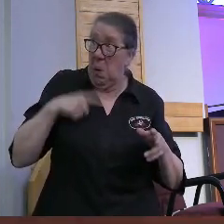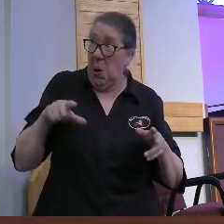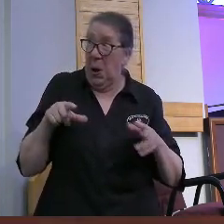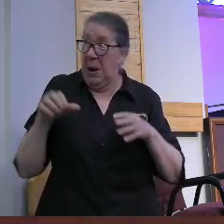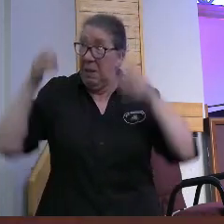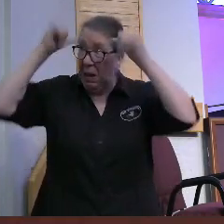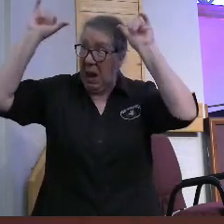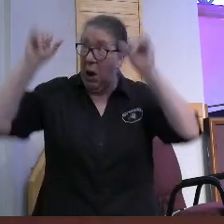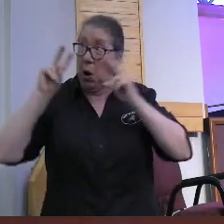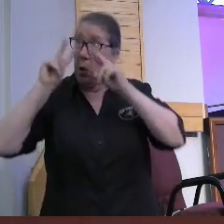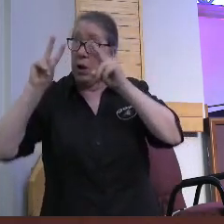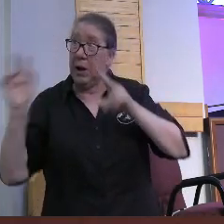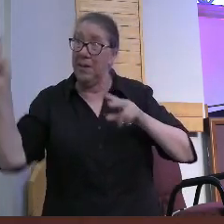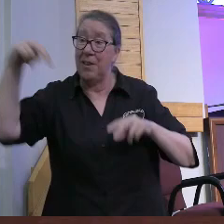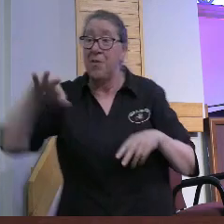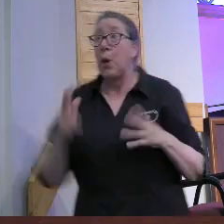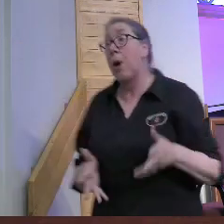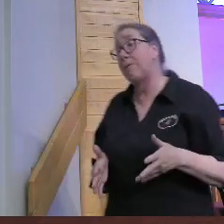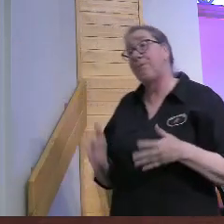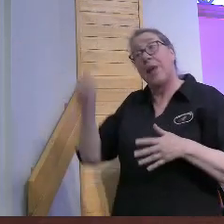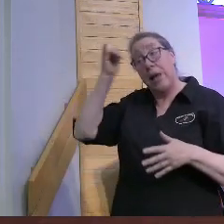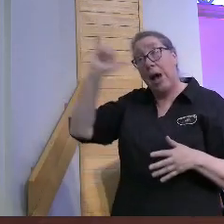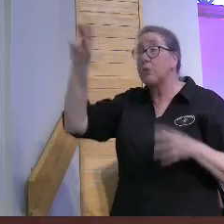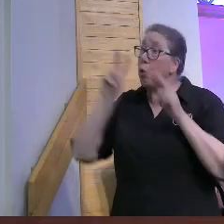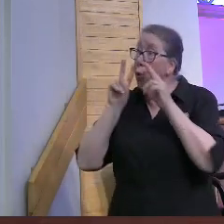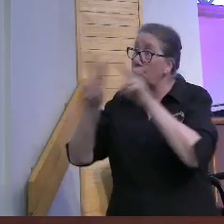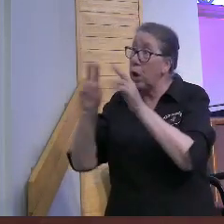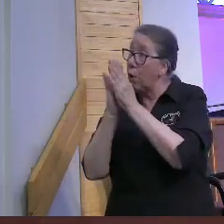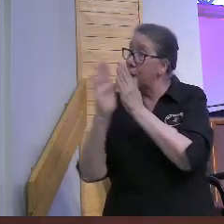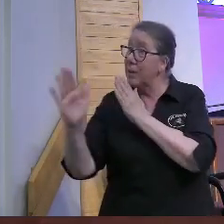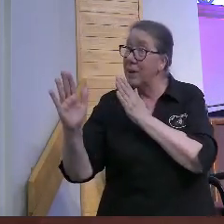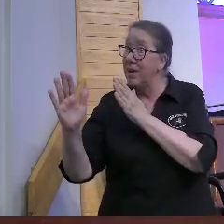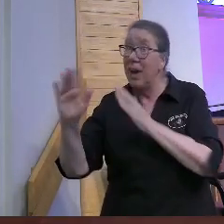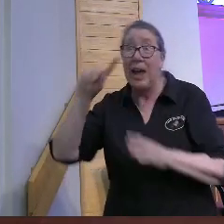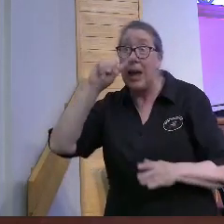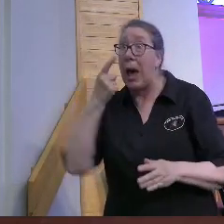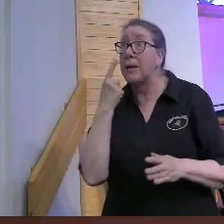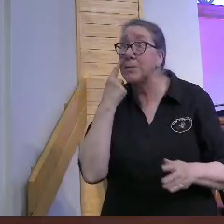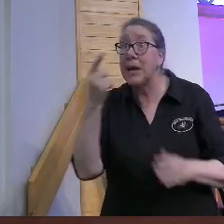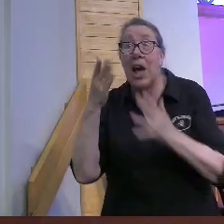wall? Wesley said, the cow is looking over the wall because it cannot see through the wall.